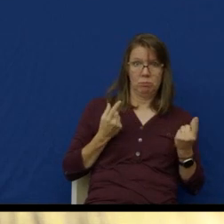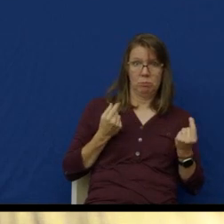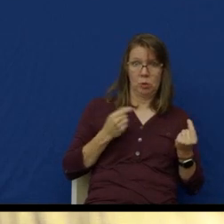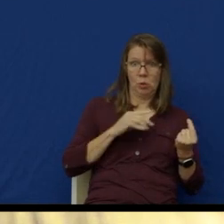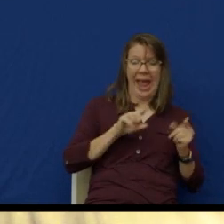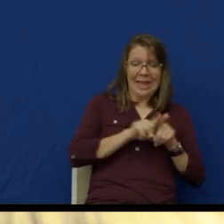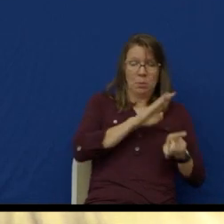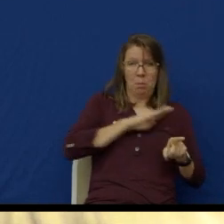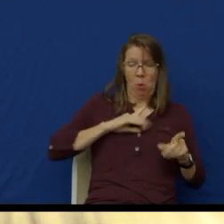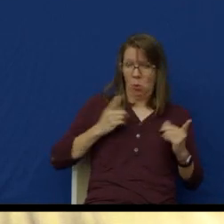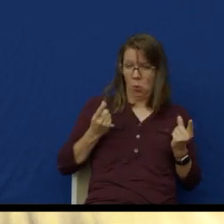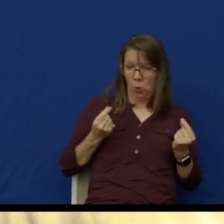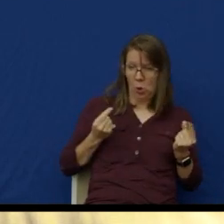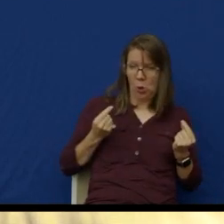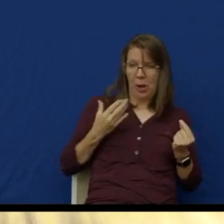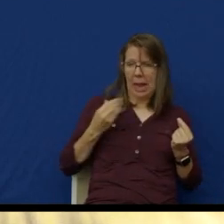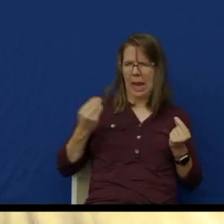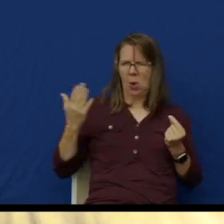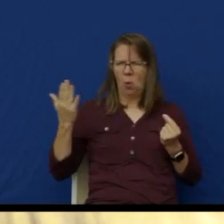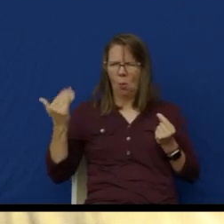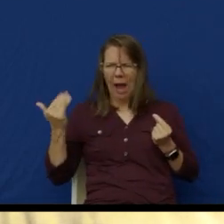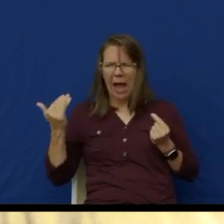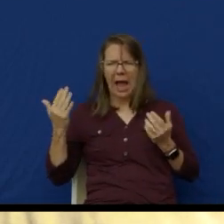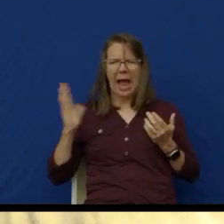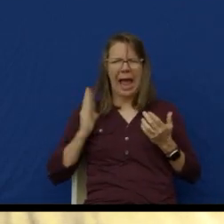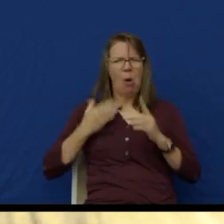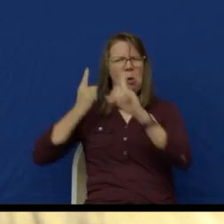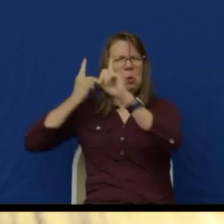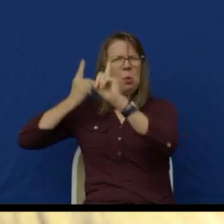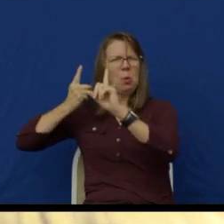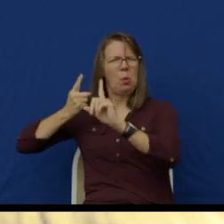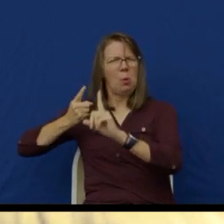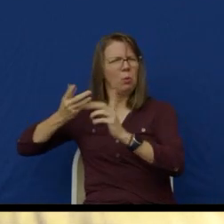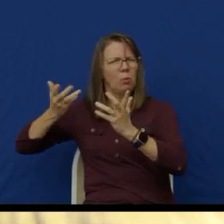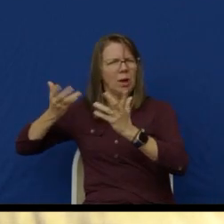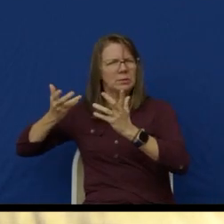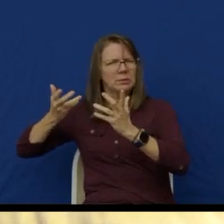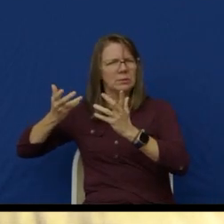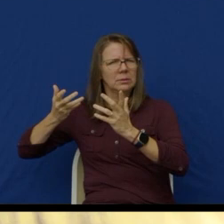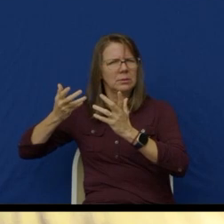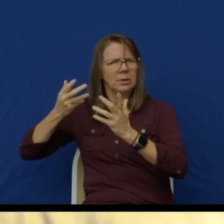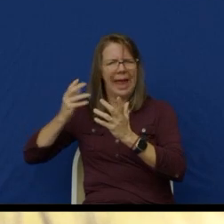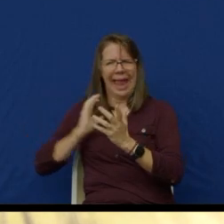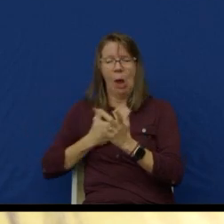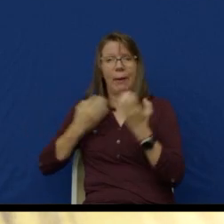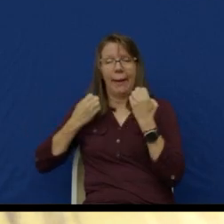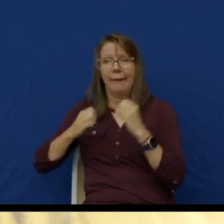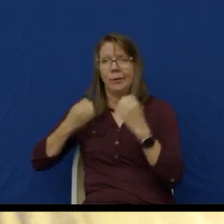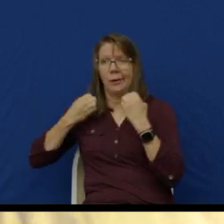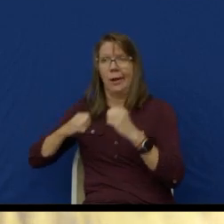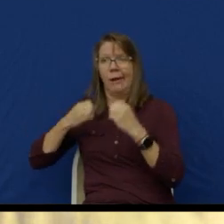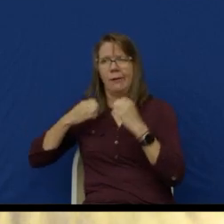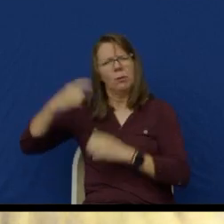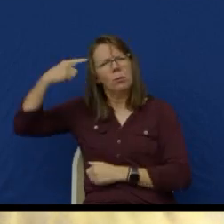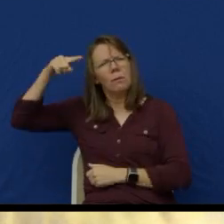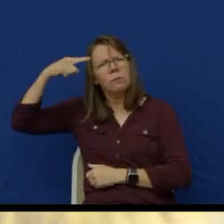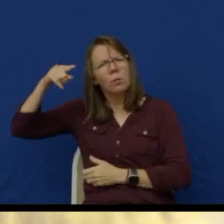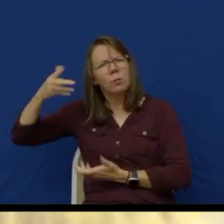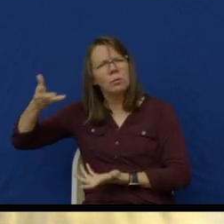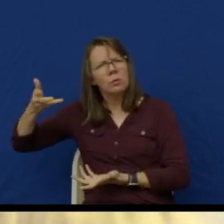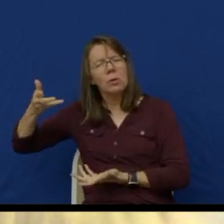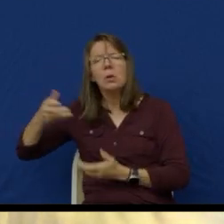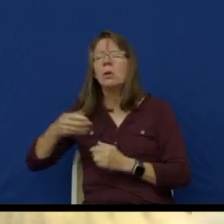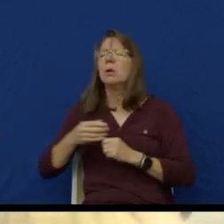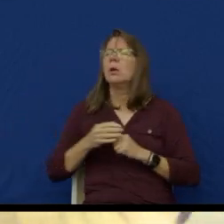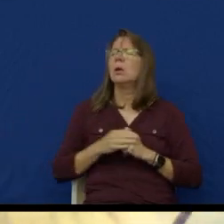achieve through our efforts. So I appreciate so much the opportunity to reference the